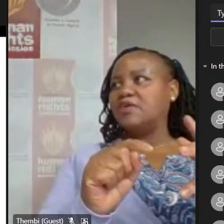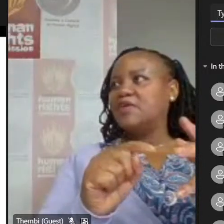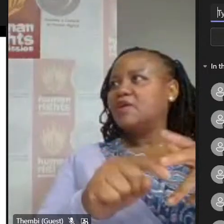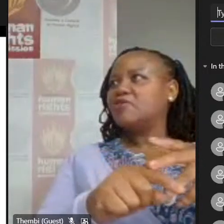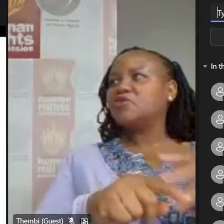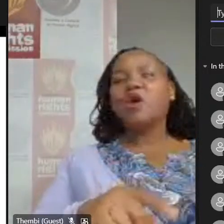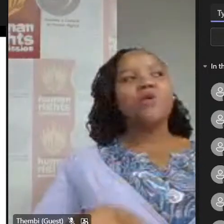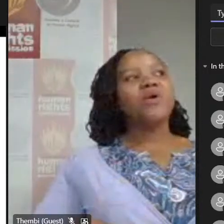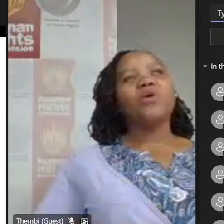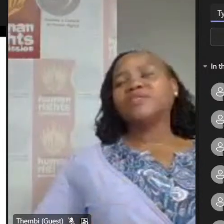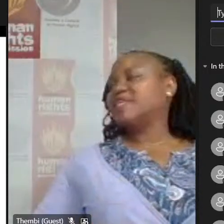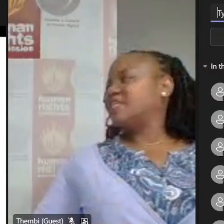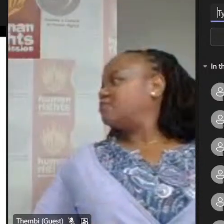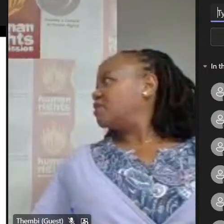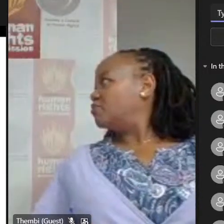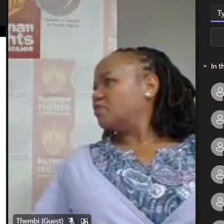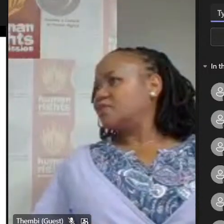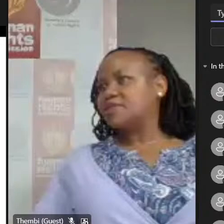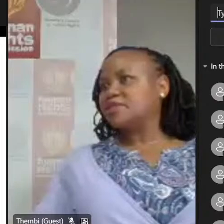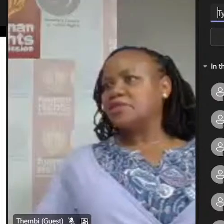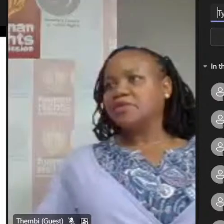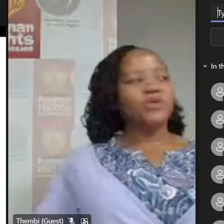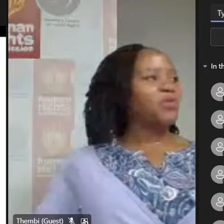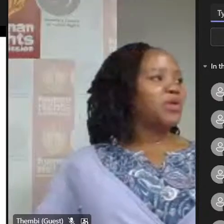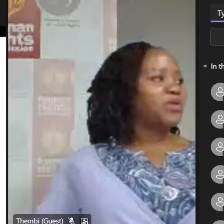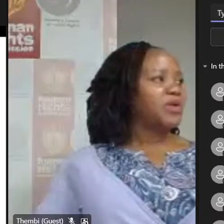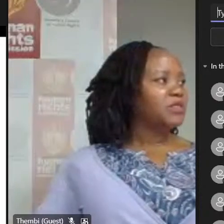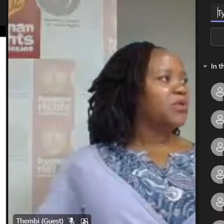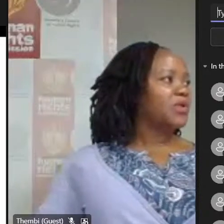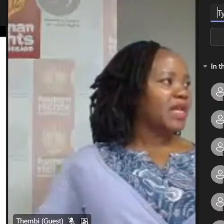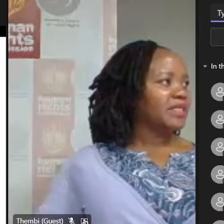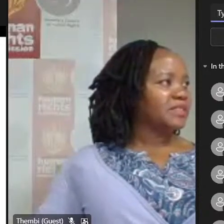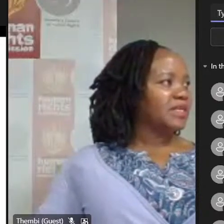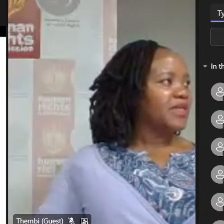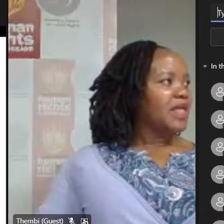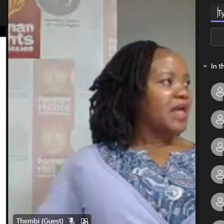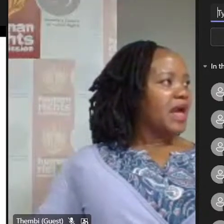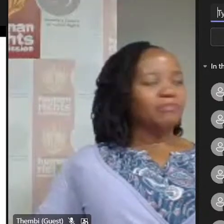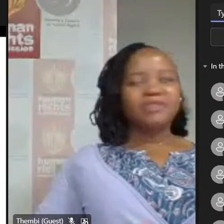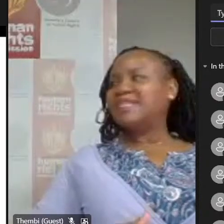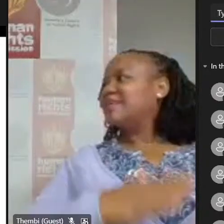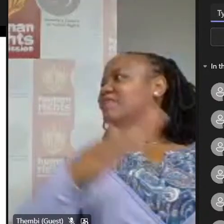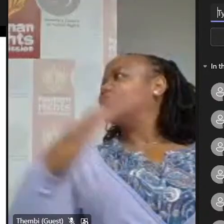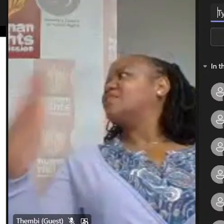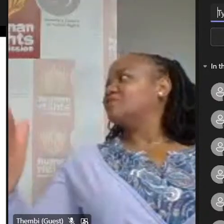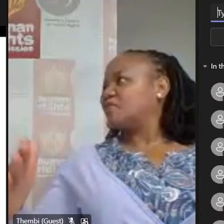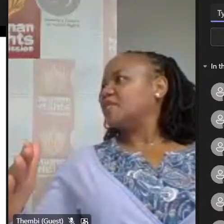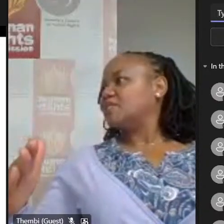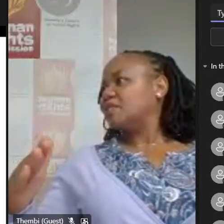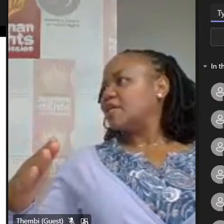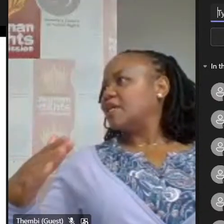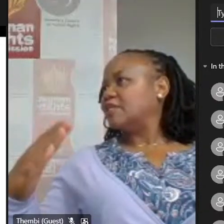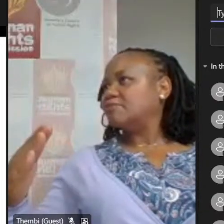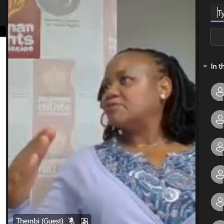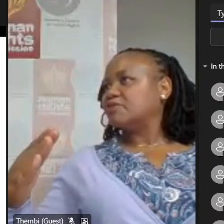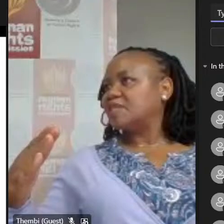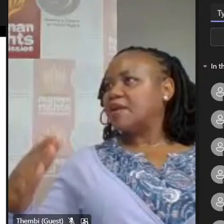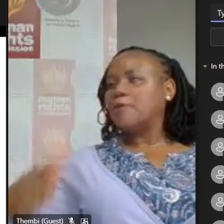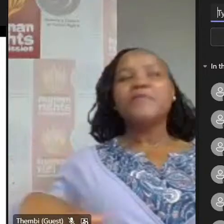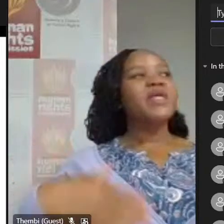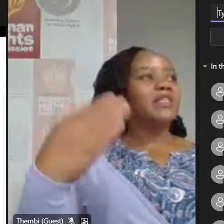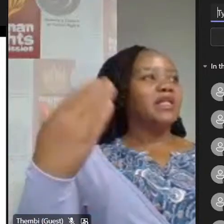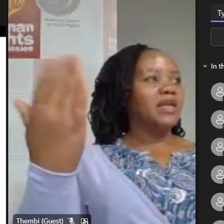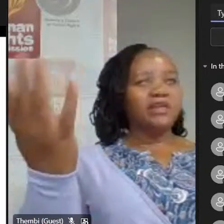saying throw away all Shakespeare books, when you are decolonizing. I'm saying something different in terms of